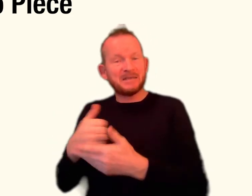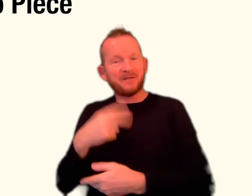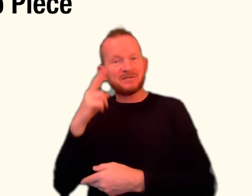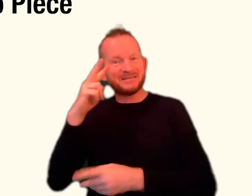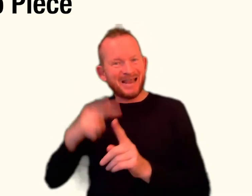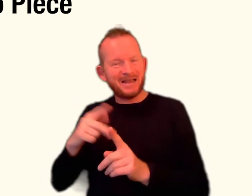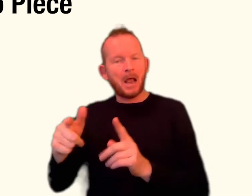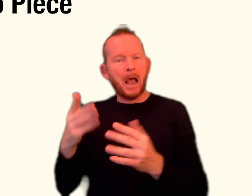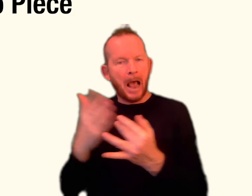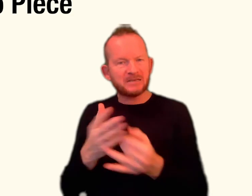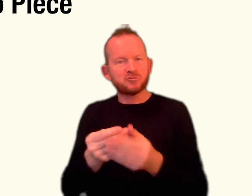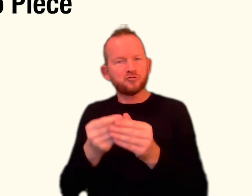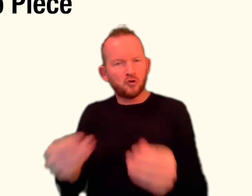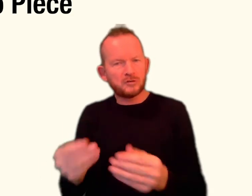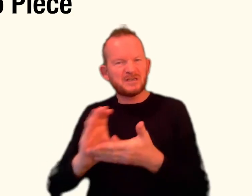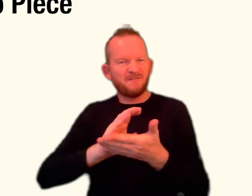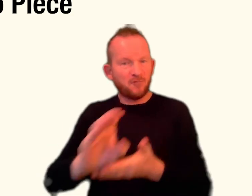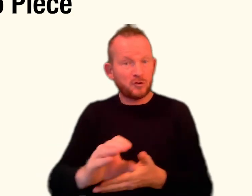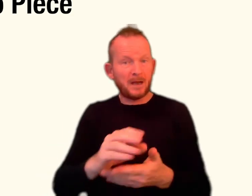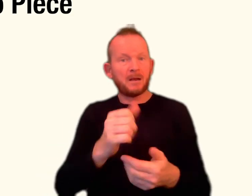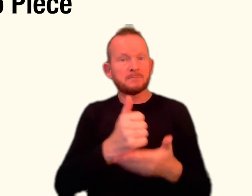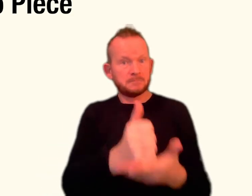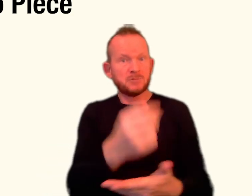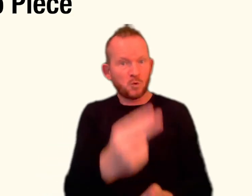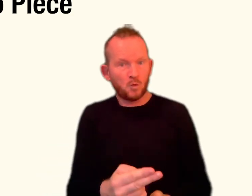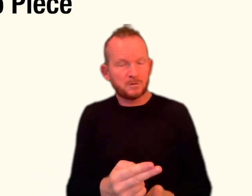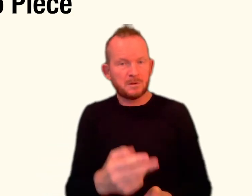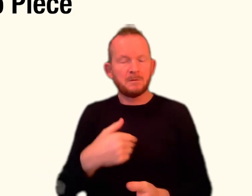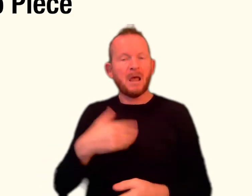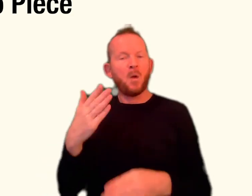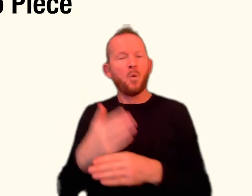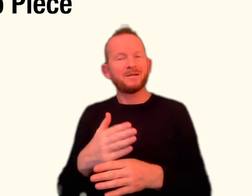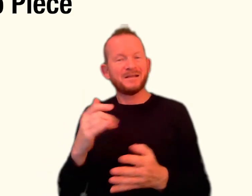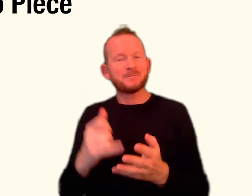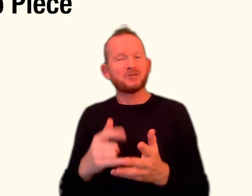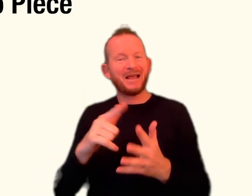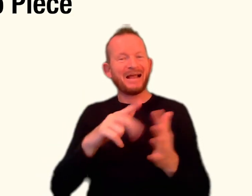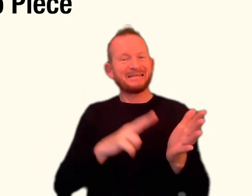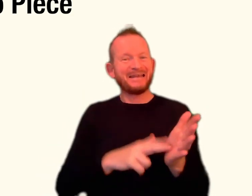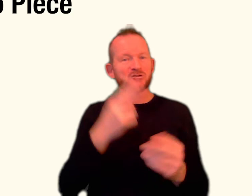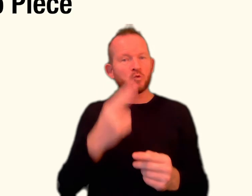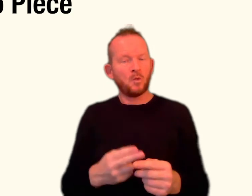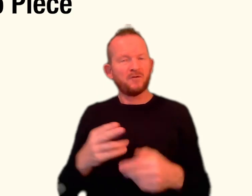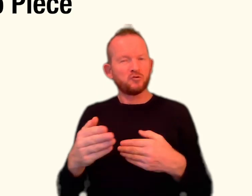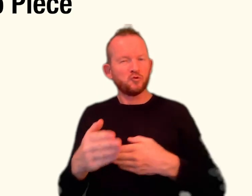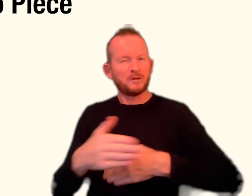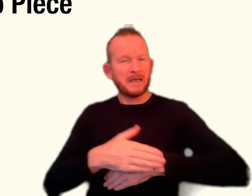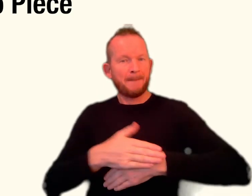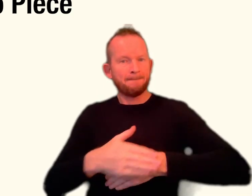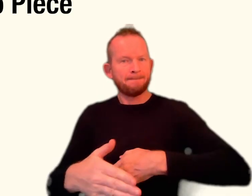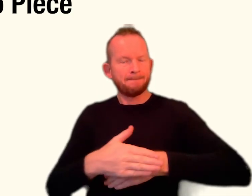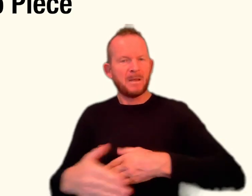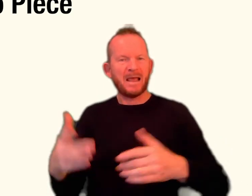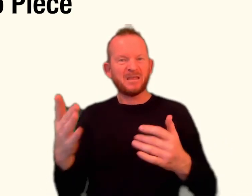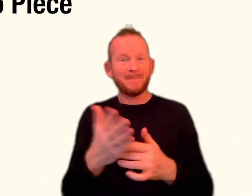and decent funding can do for schools. I worked in a special educational needs school for a short time. In the middle of the school was a big